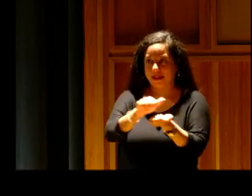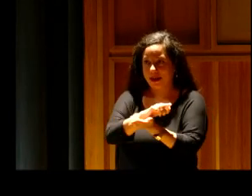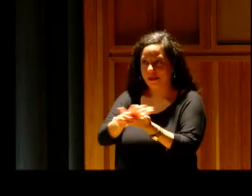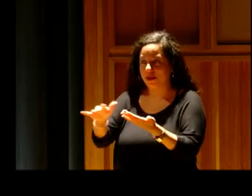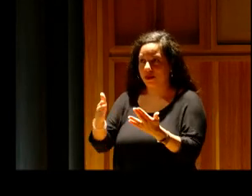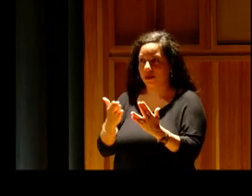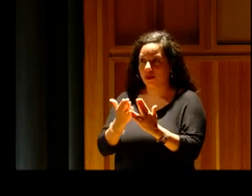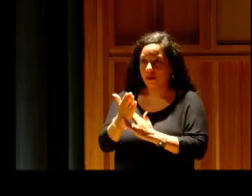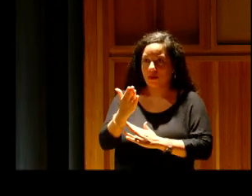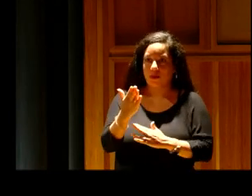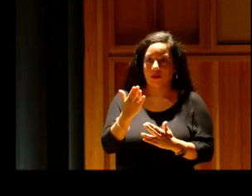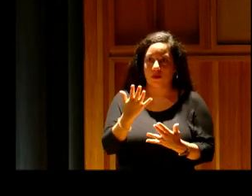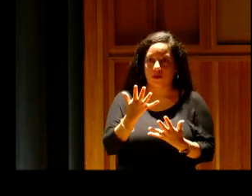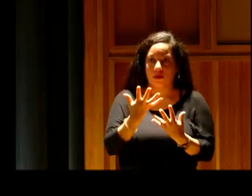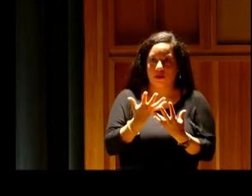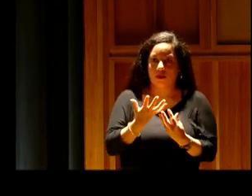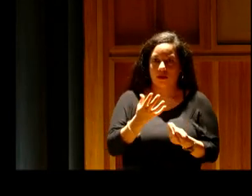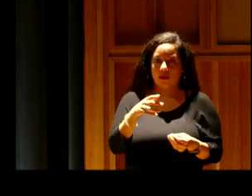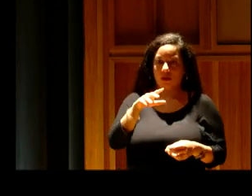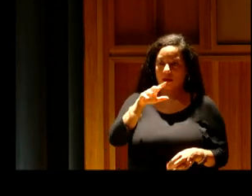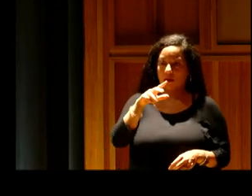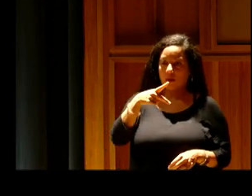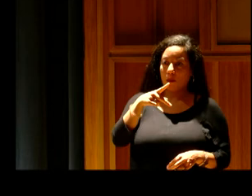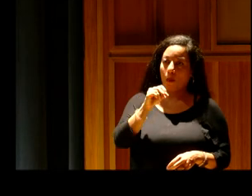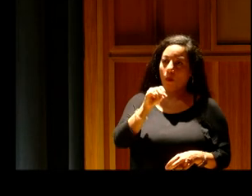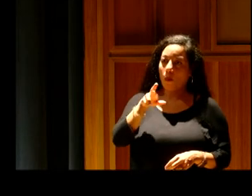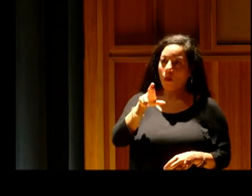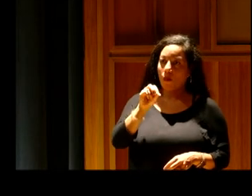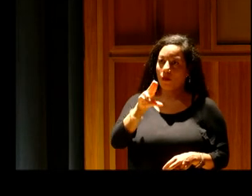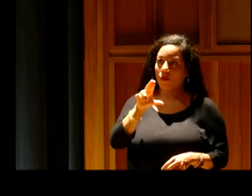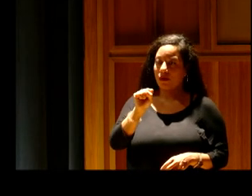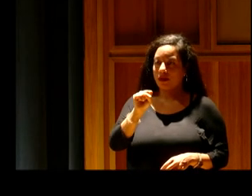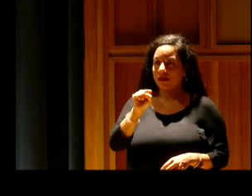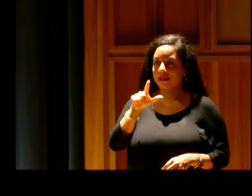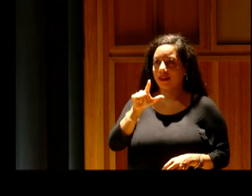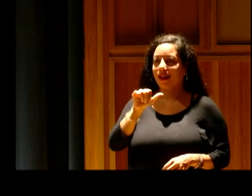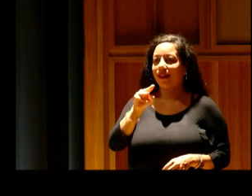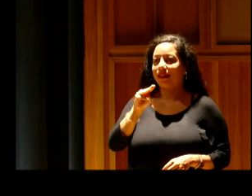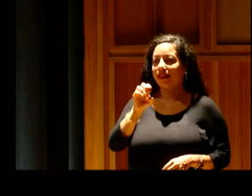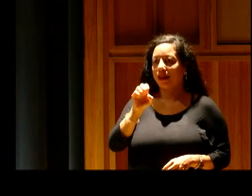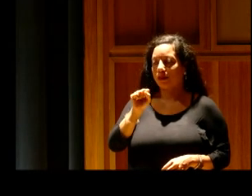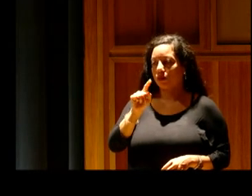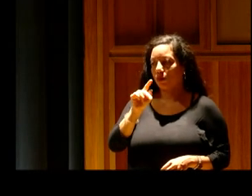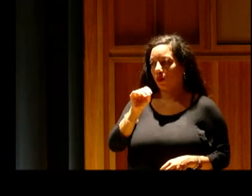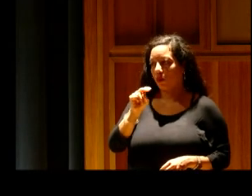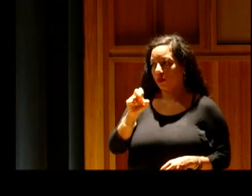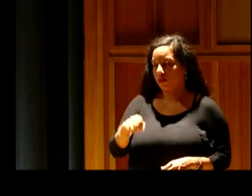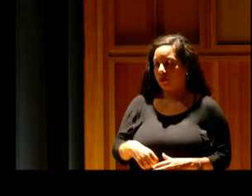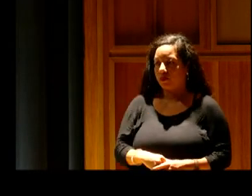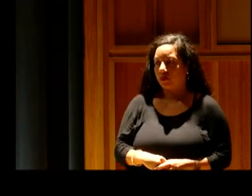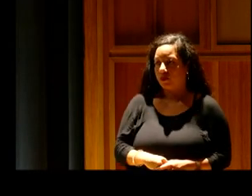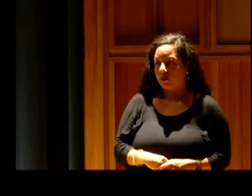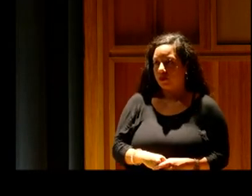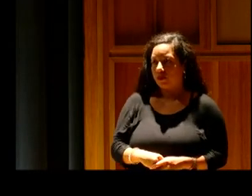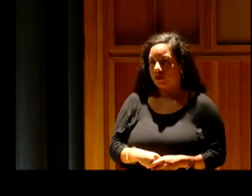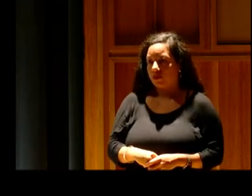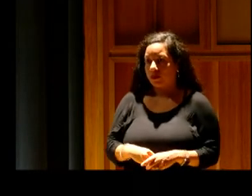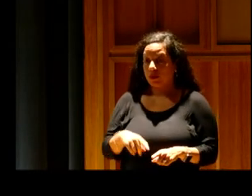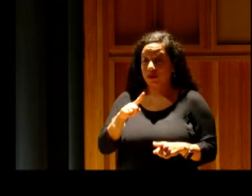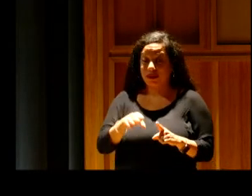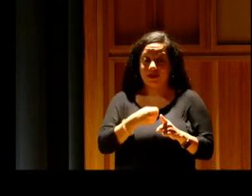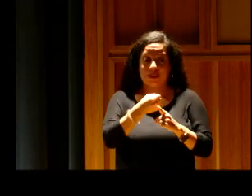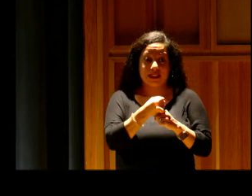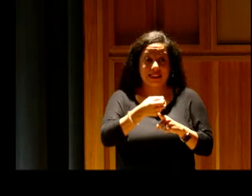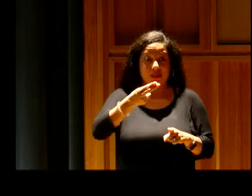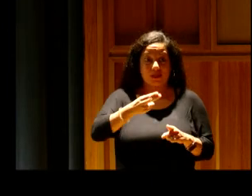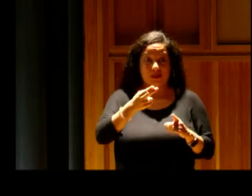porous limestone substrate. Coastal flooding and storm surges are also affecting historic cities